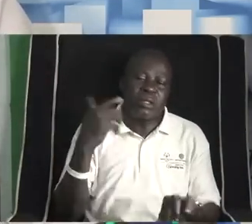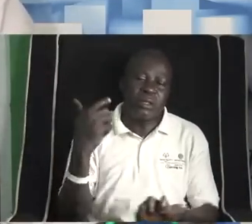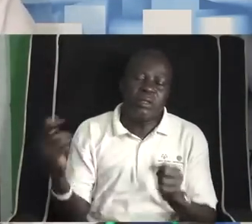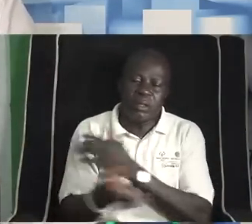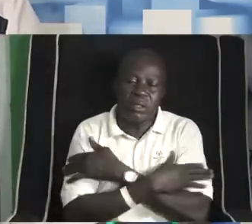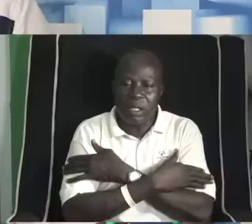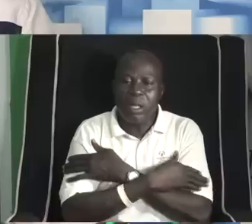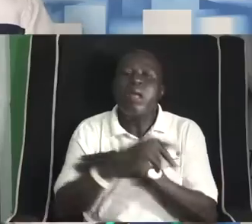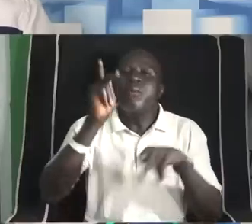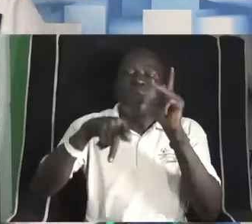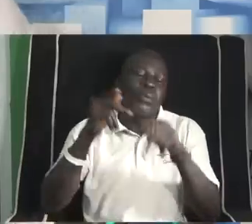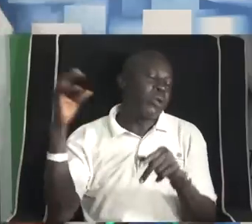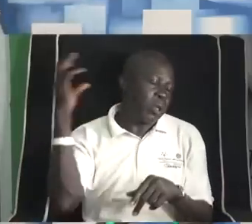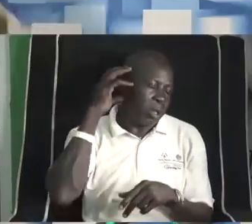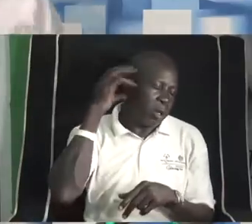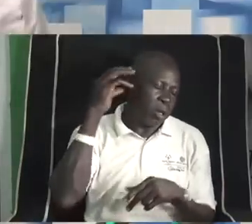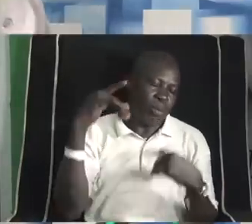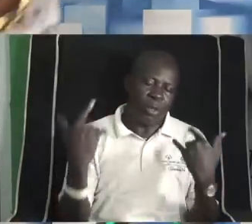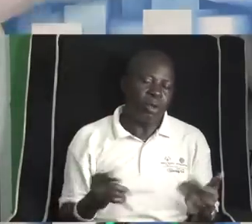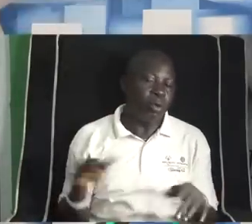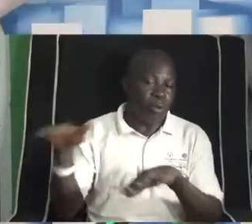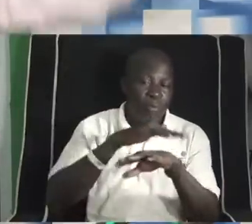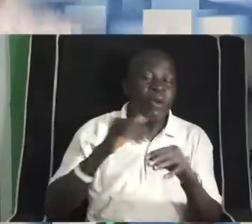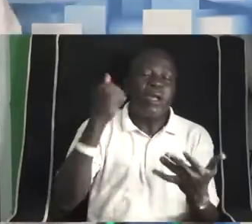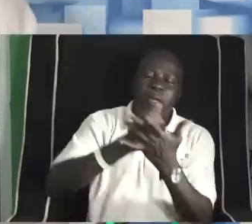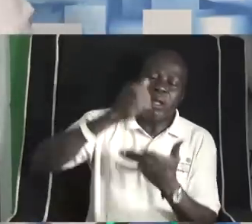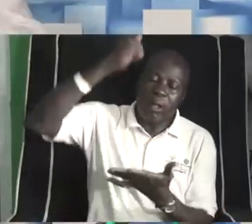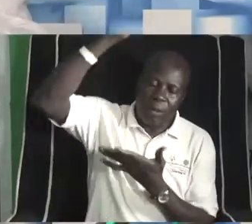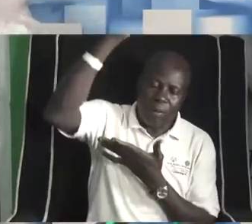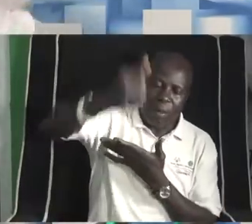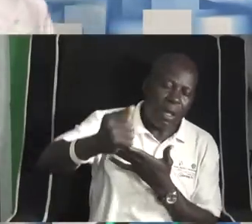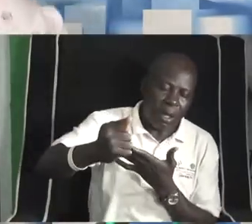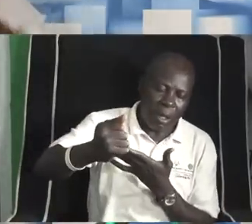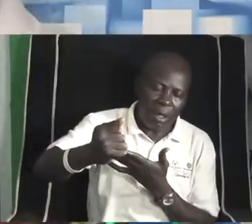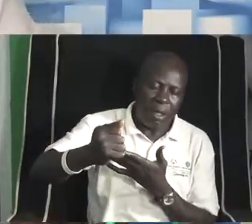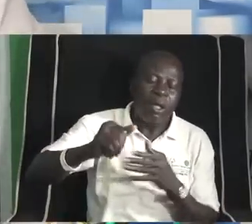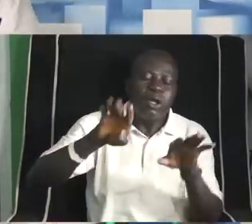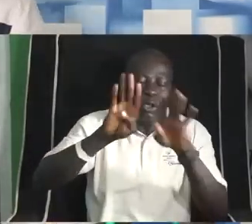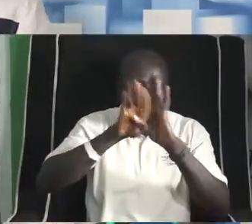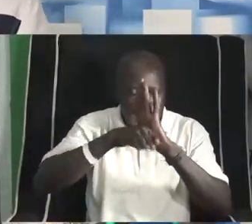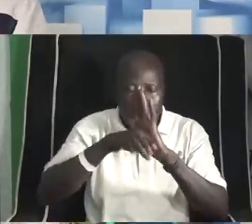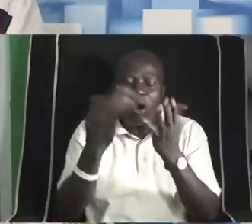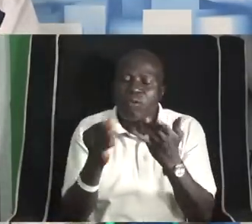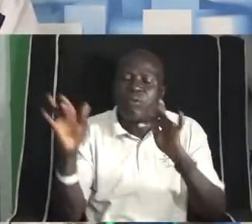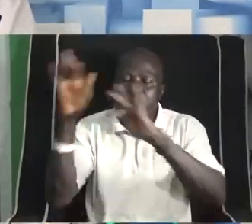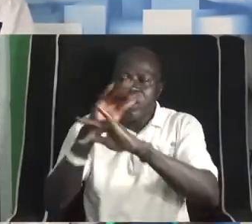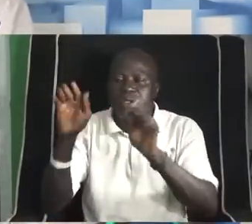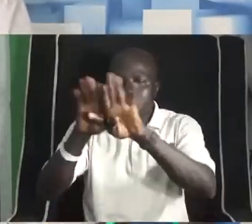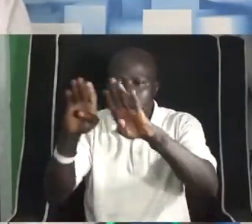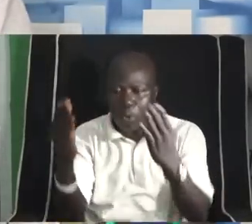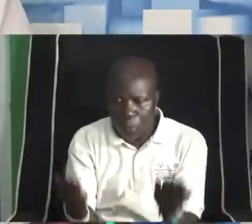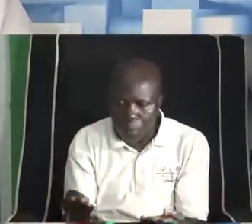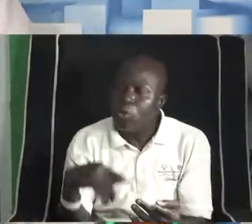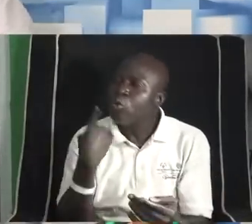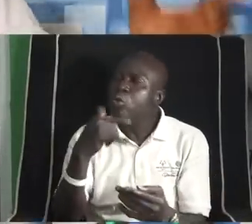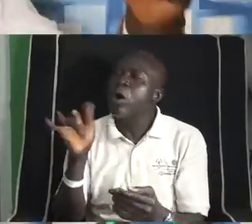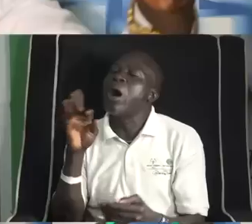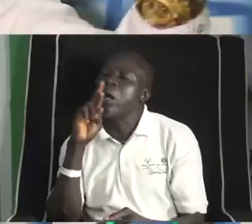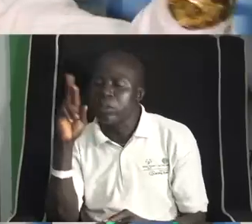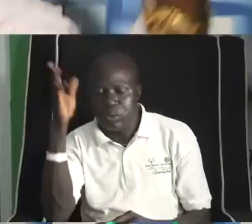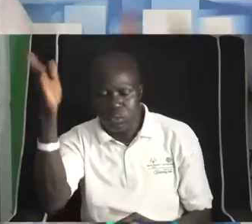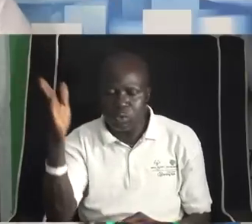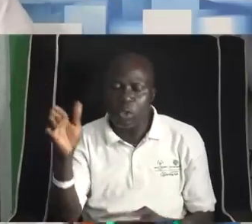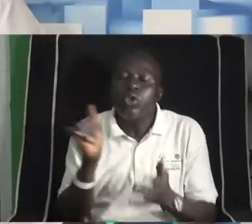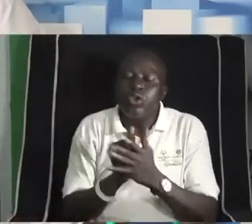significant. Somebody is hearing me over there. Your door of mercy will open to me. Who